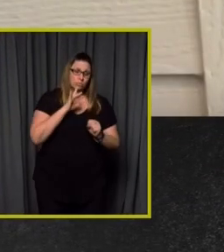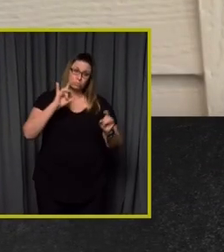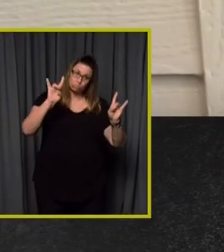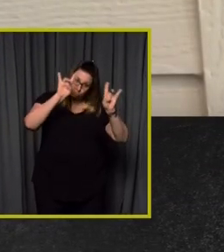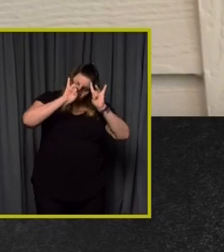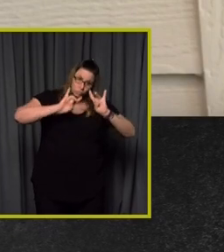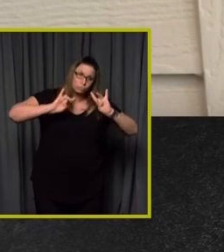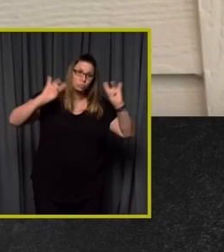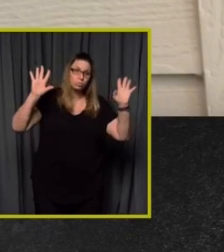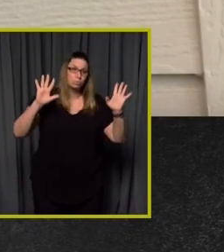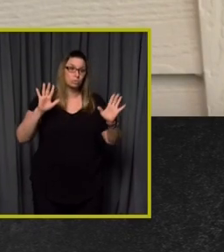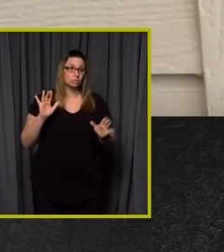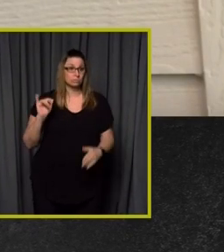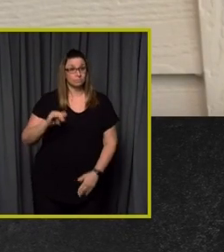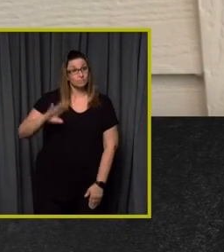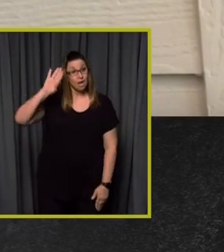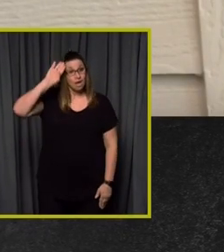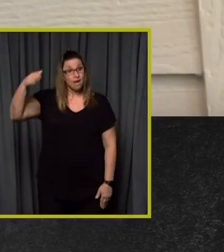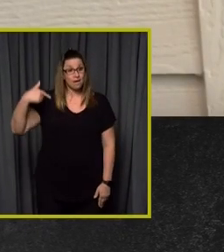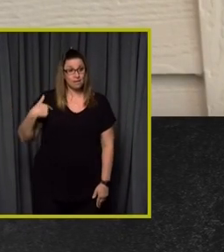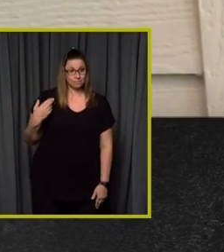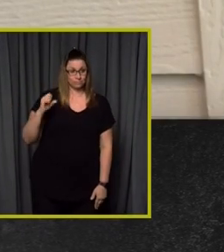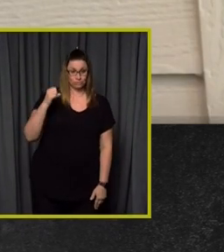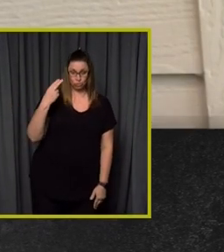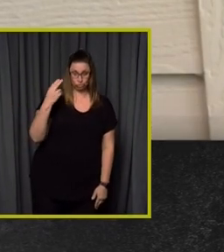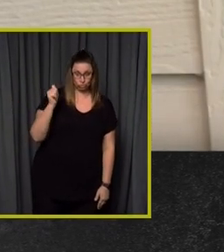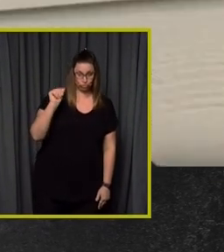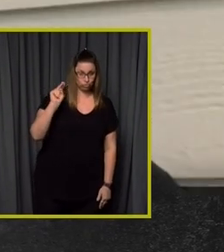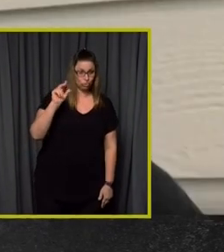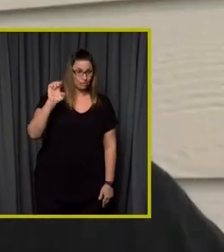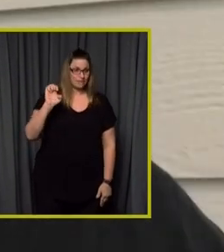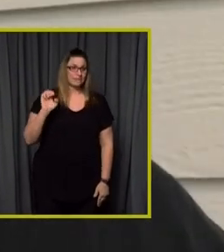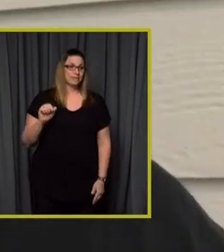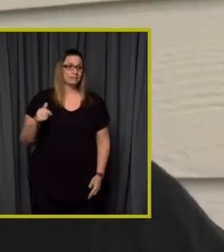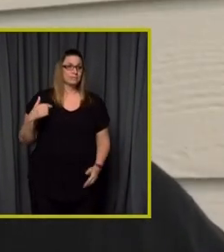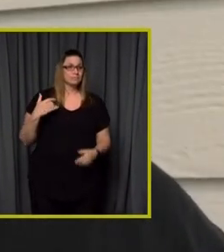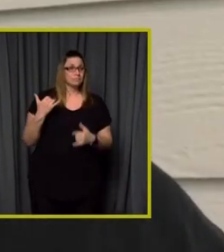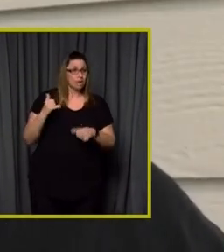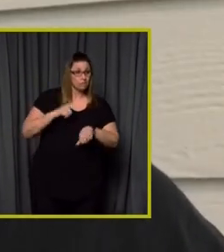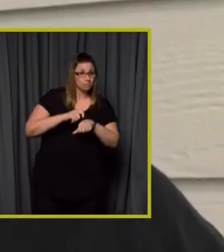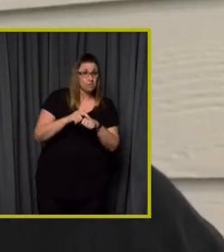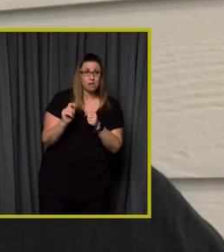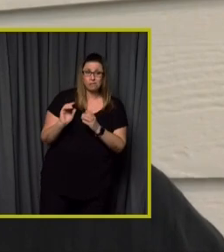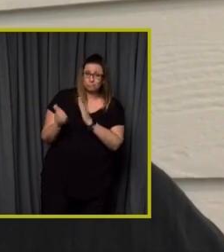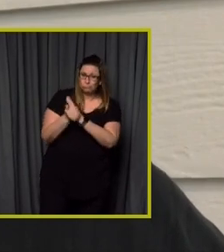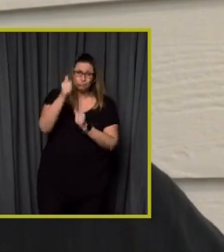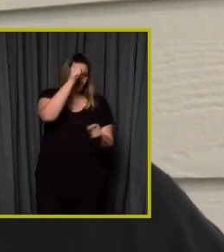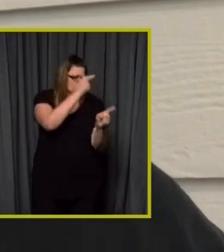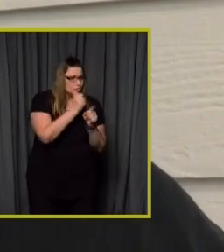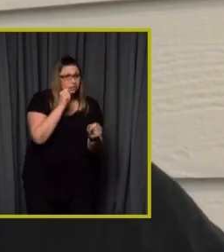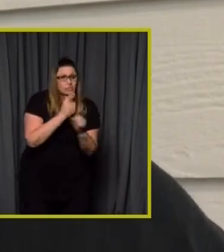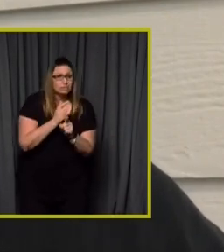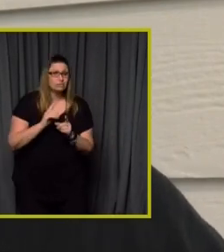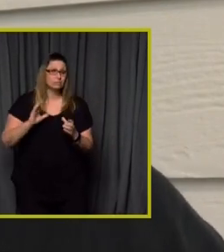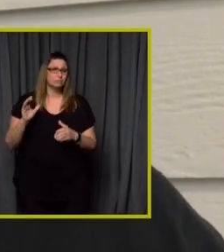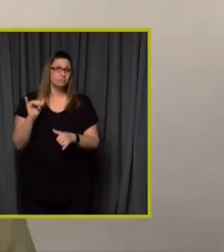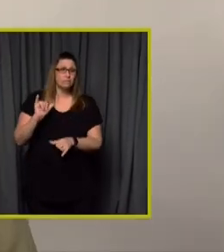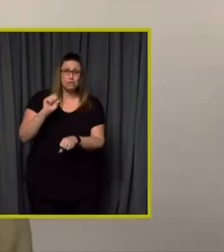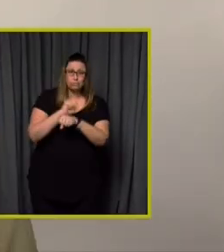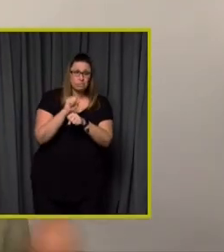is a challenging time for so many of our sisters and brothers. Millions have lost their jobs, have lost their health